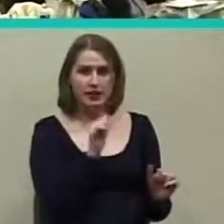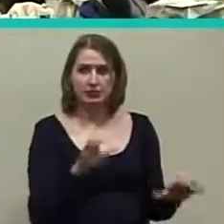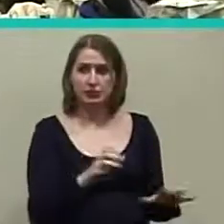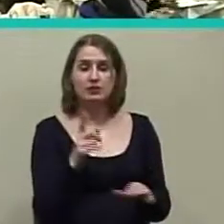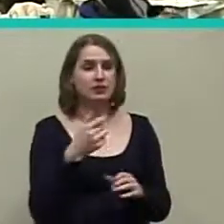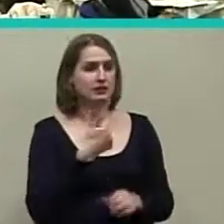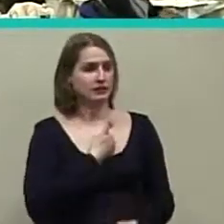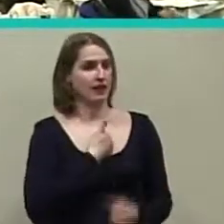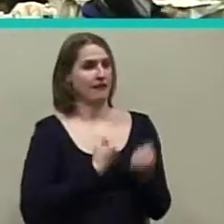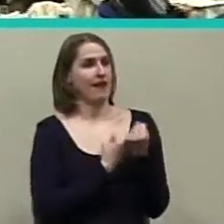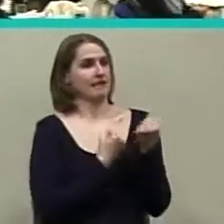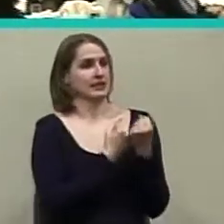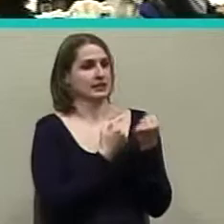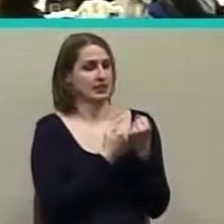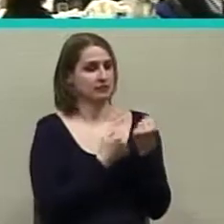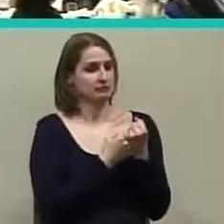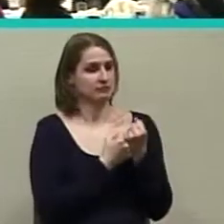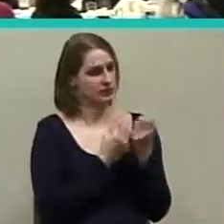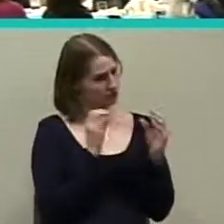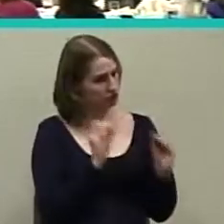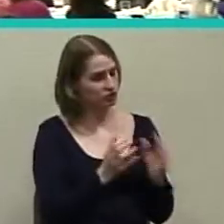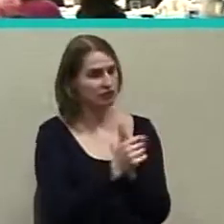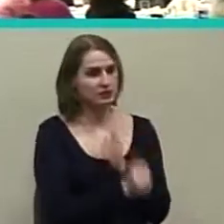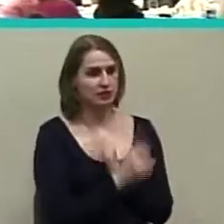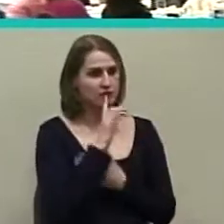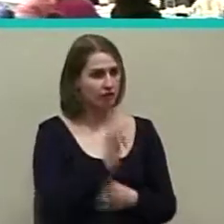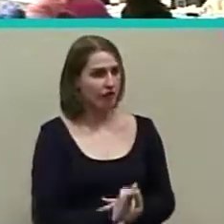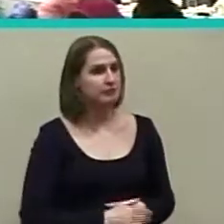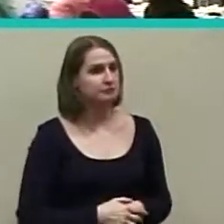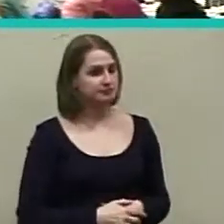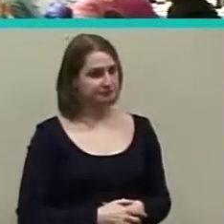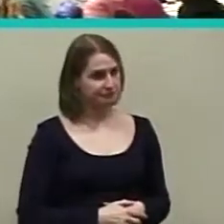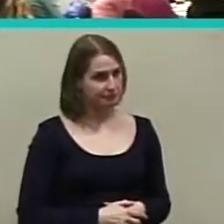Self-advocacy. Okay? Yeah, so you're going to teach some skills around some of that. So it might